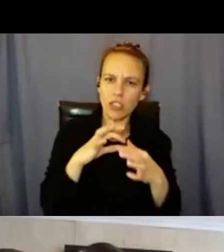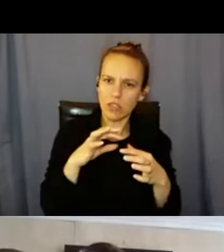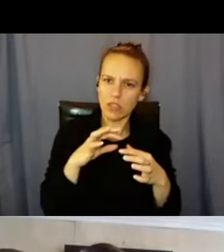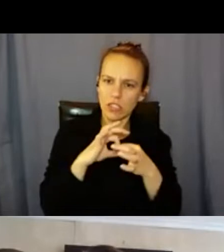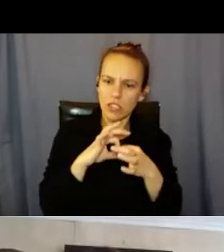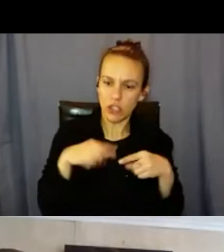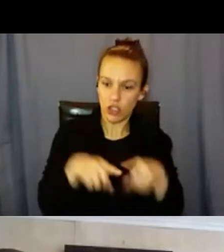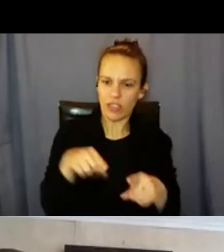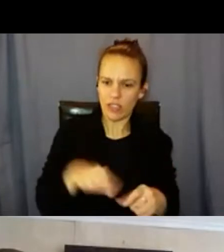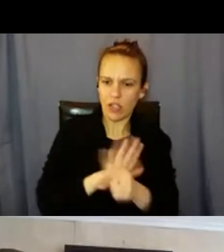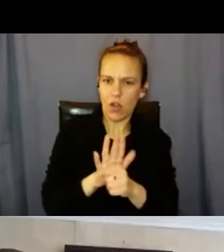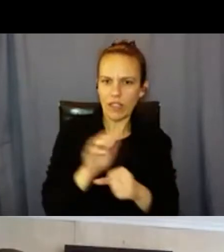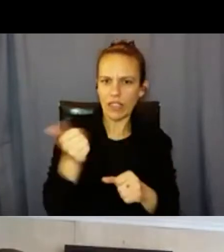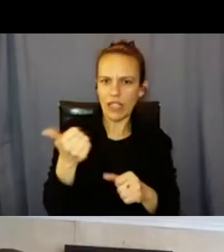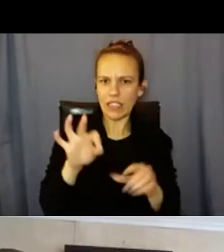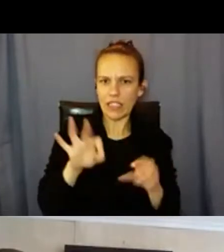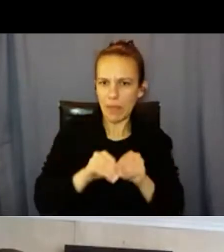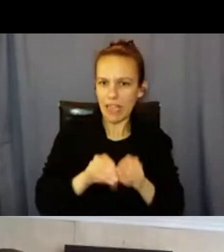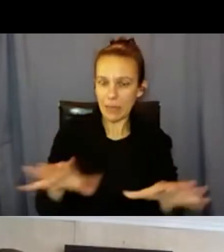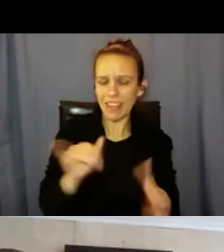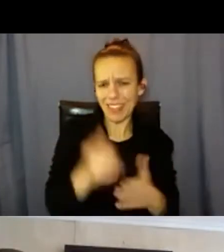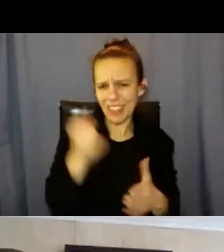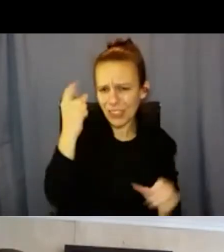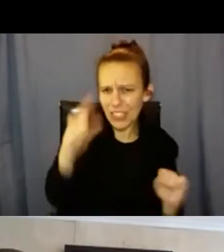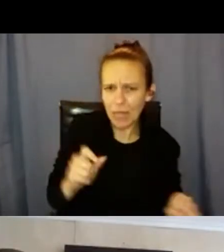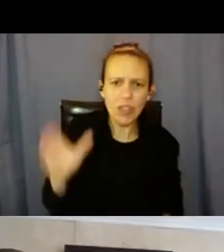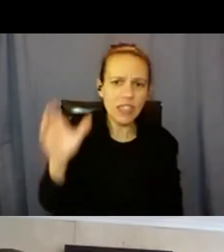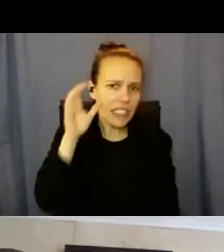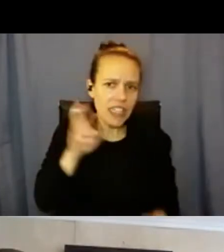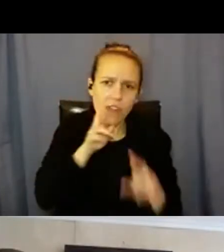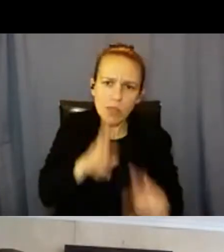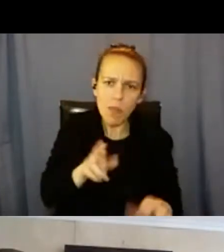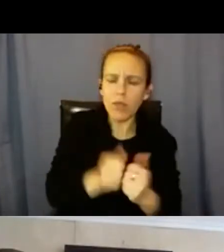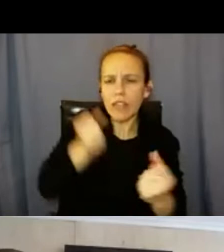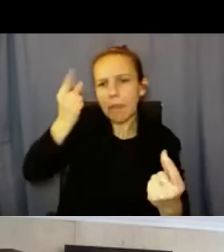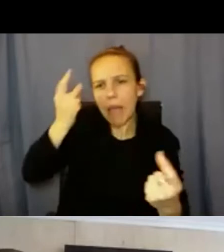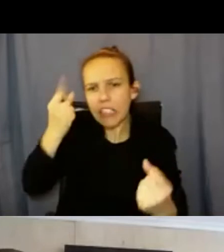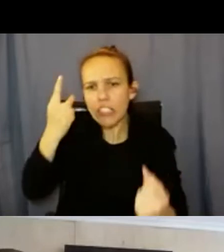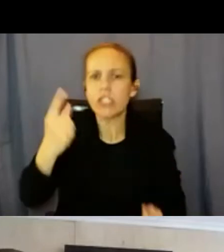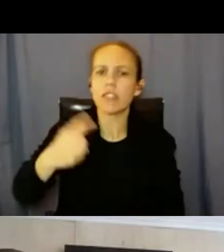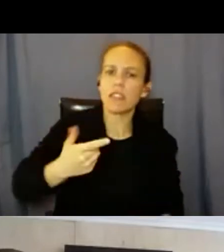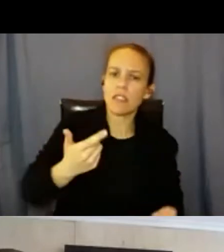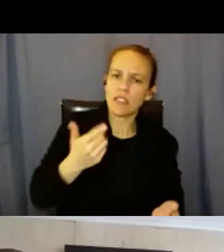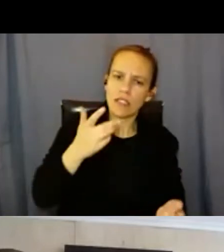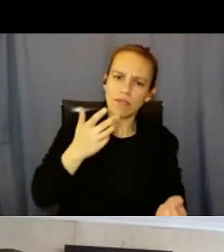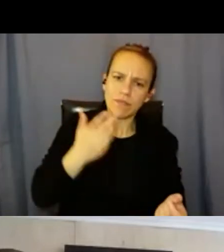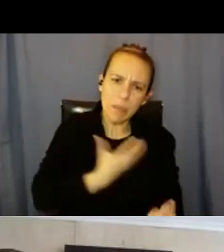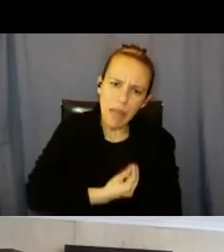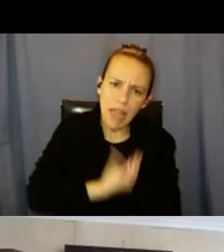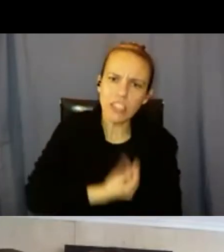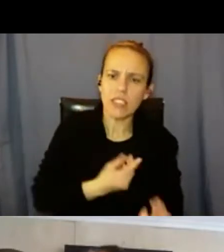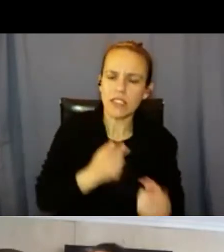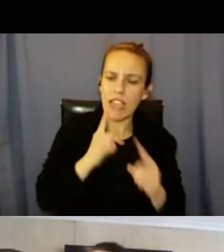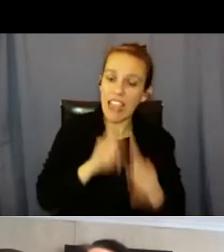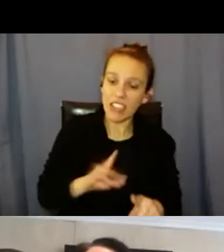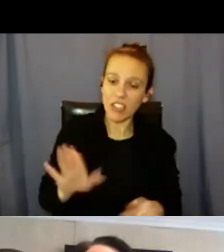understandable, and you want to listen and respond with compassion, answer questions honestly and transparently.